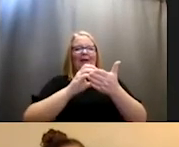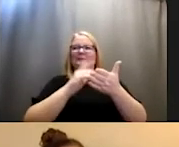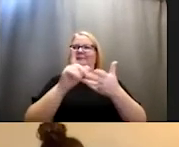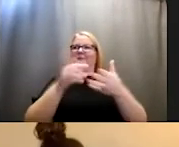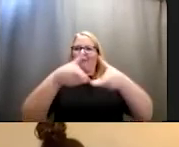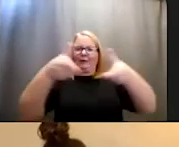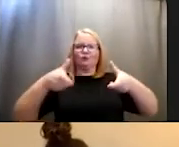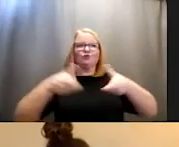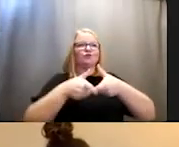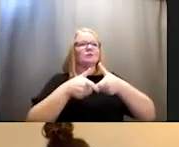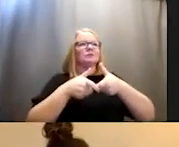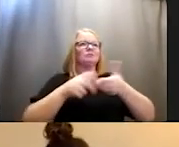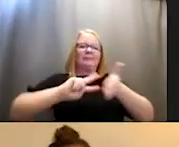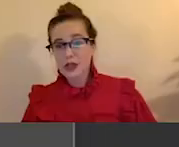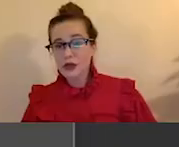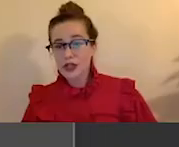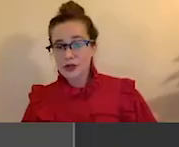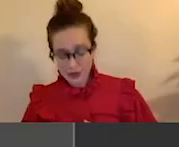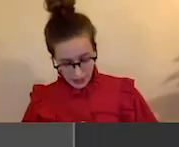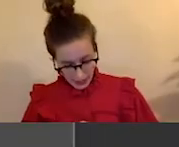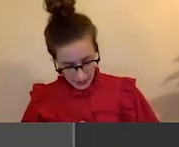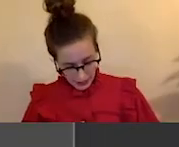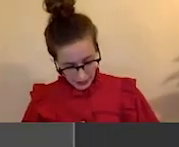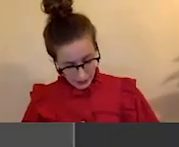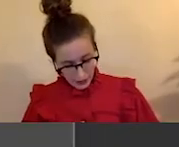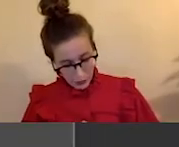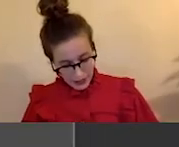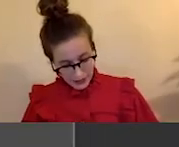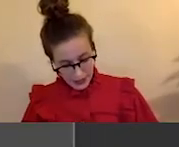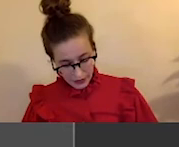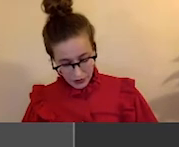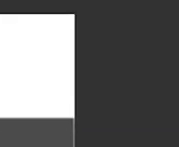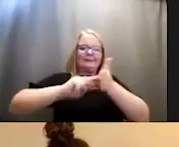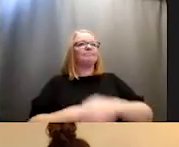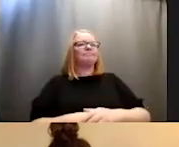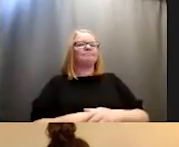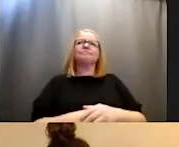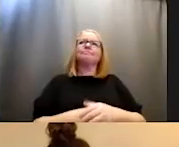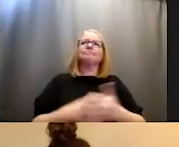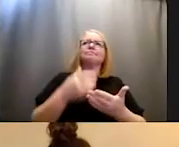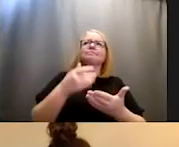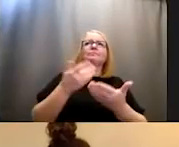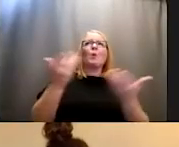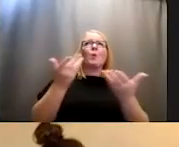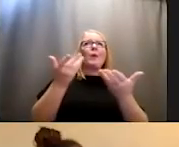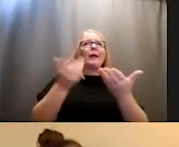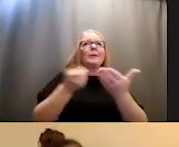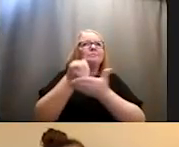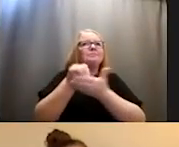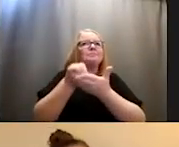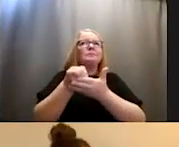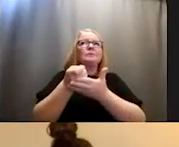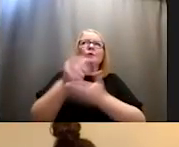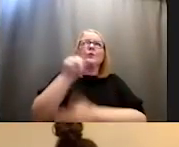design innovations in the products that she produced, point of sale of the cosmetics, so where they were available, who sold